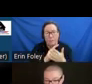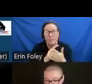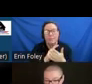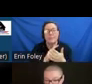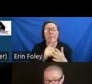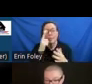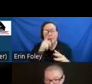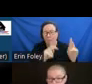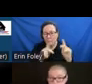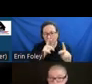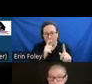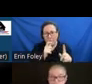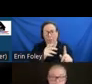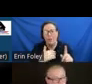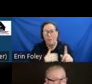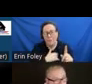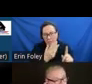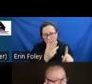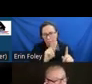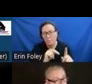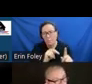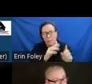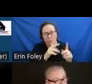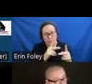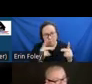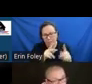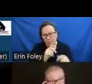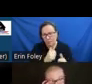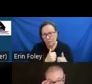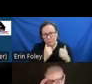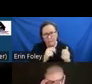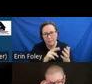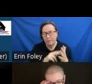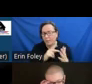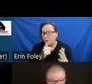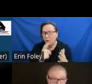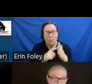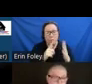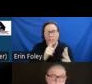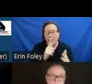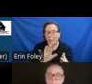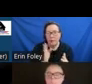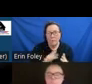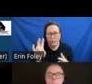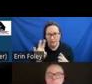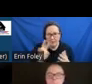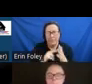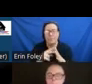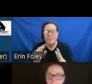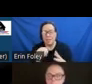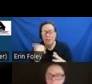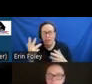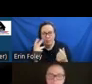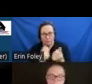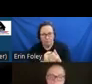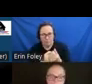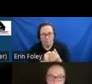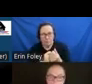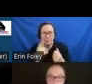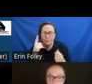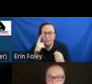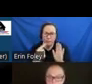own place to live outside the family home who don't require 24/7 supports. What does that mean? It means that,